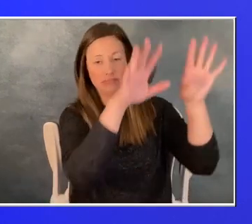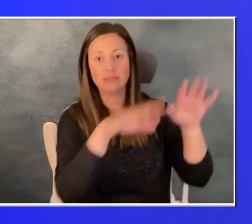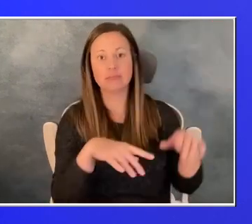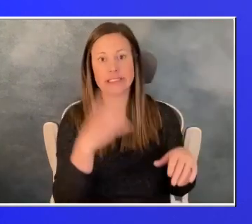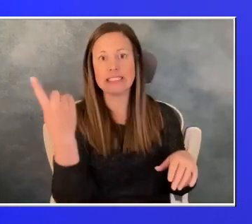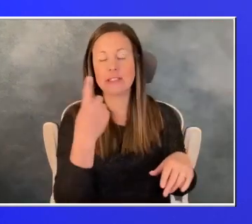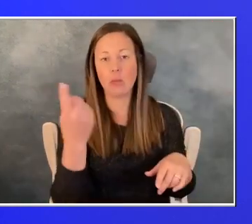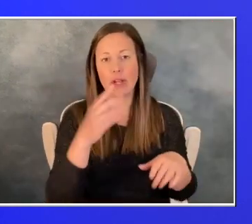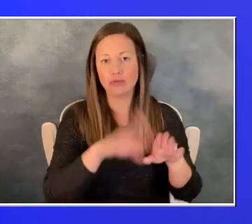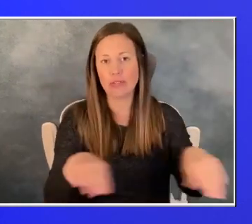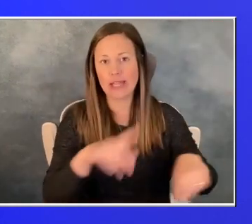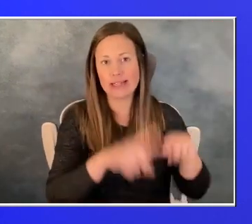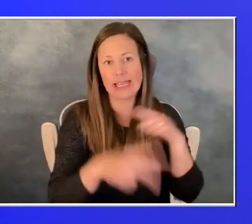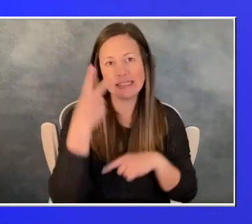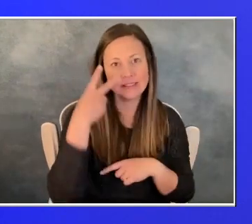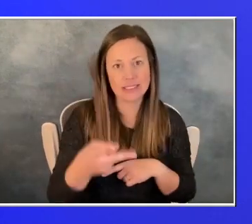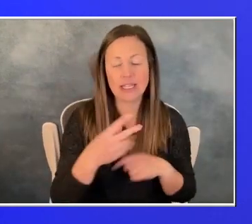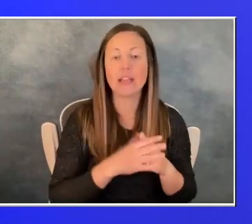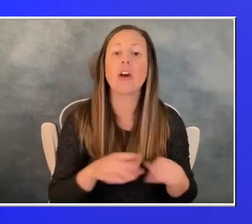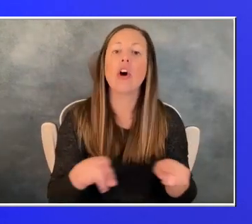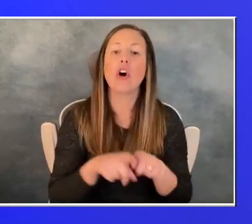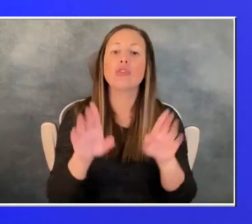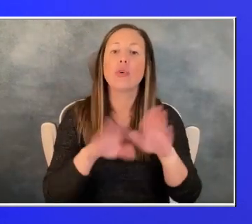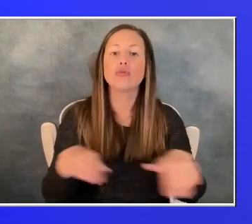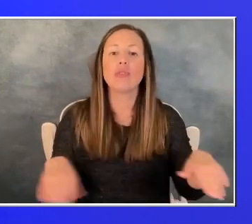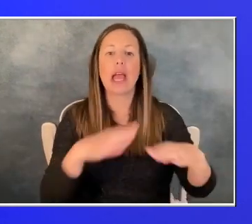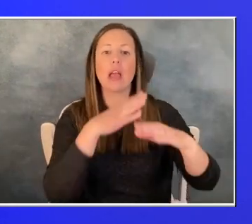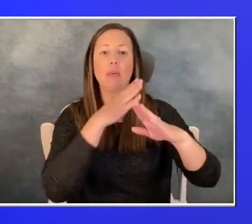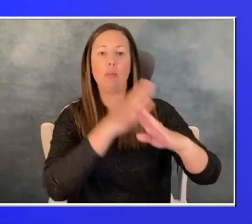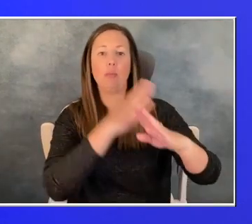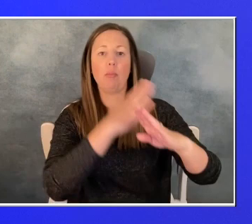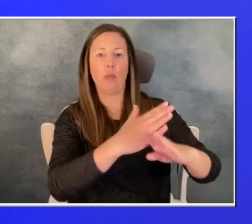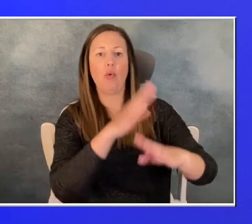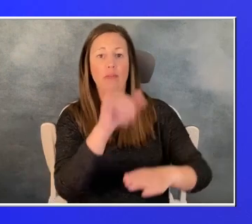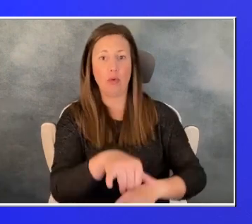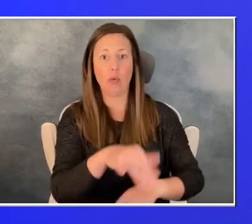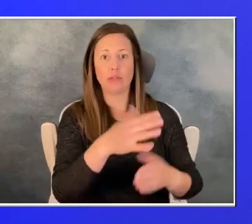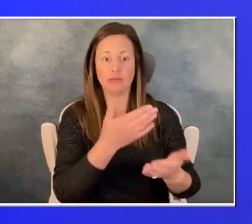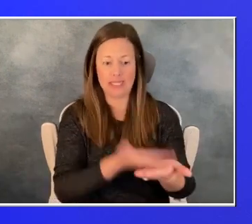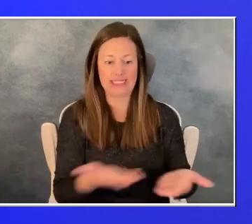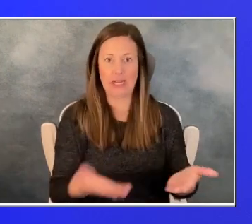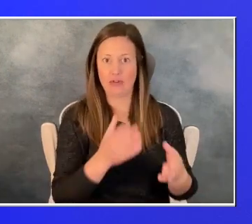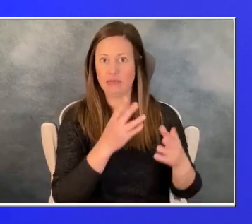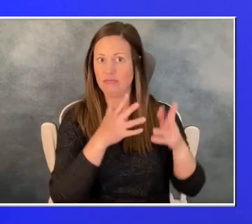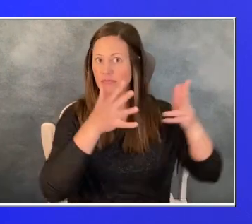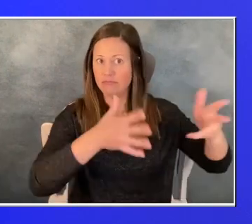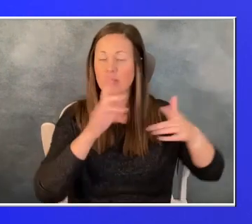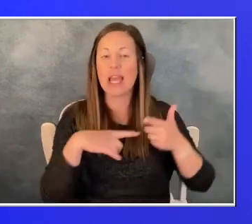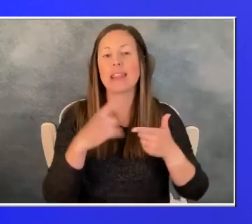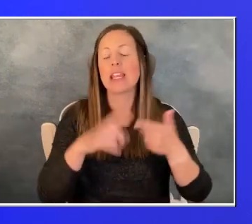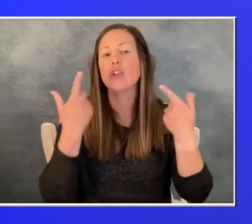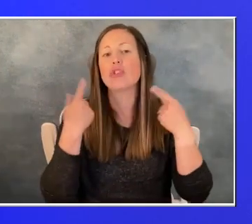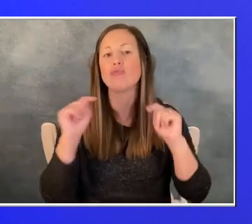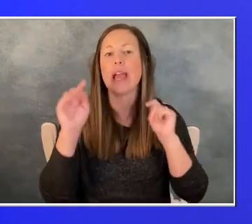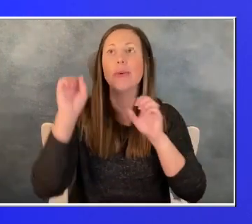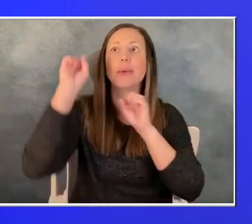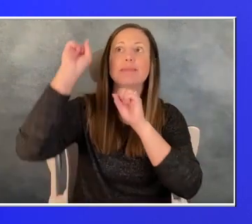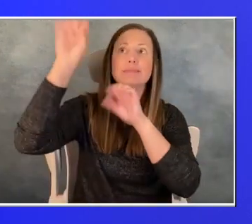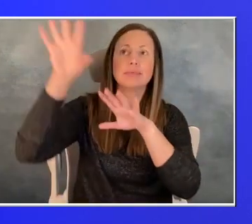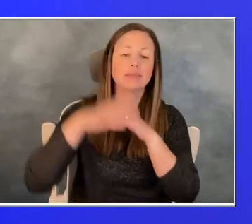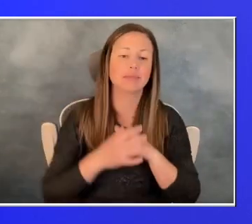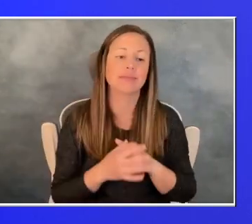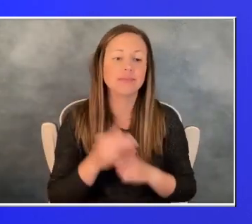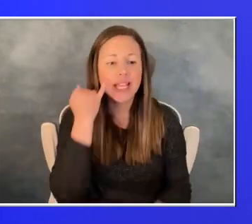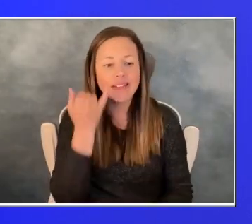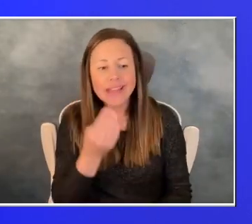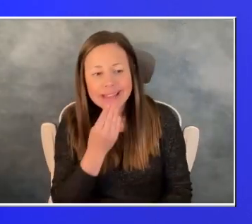original child-proof, child-resistant containers, and try to just keep that away from, like, if you're eating or if you're taking